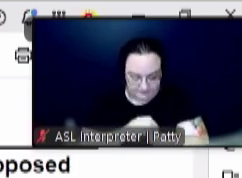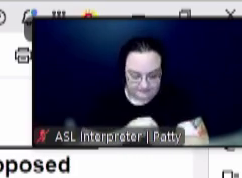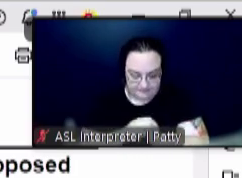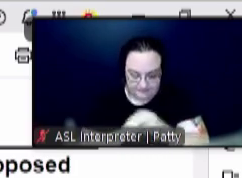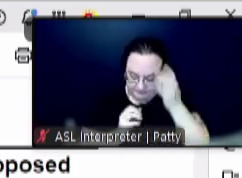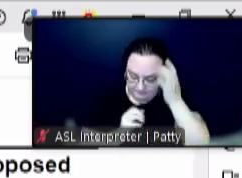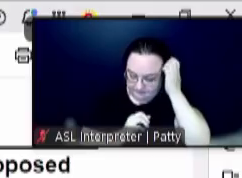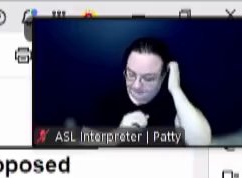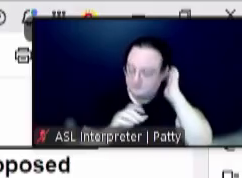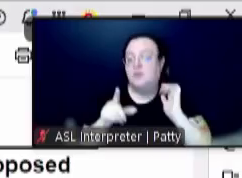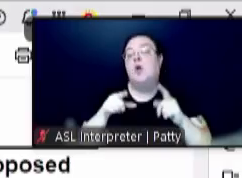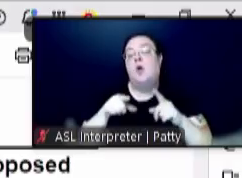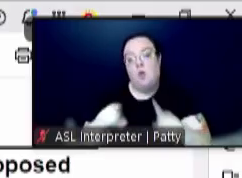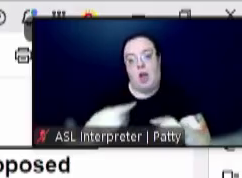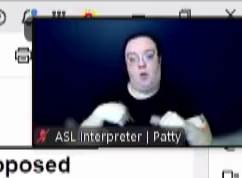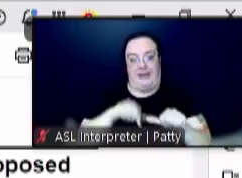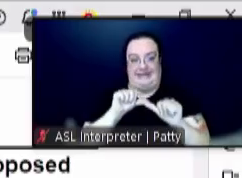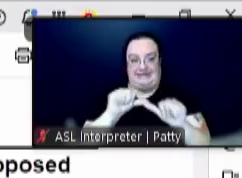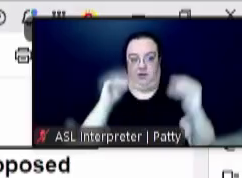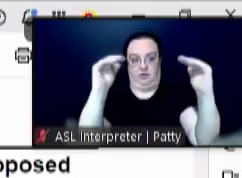As we continue to go down,